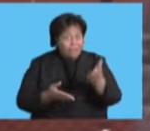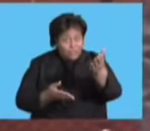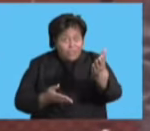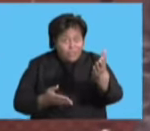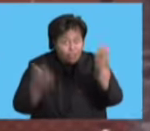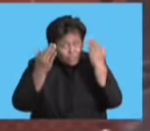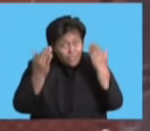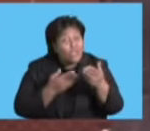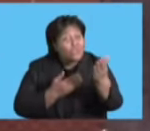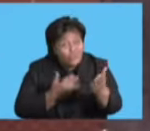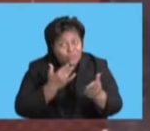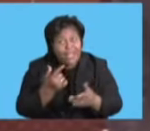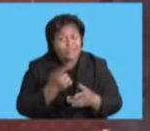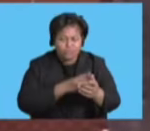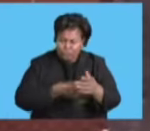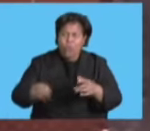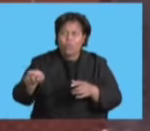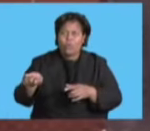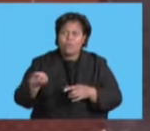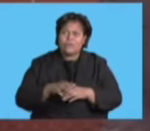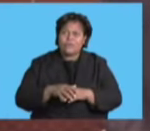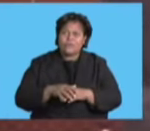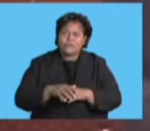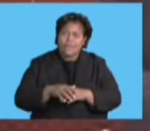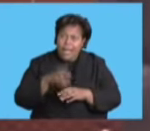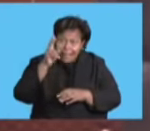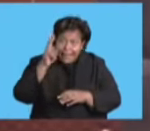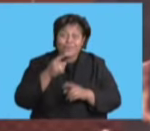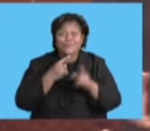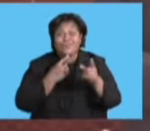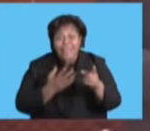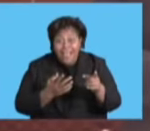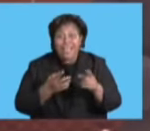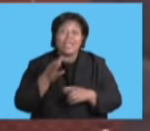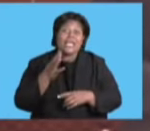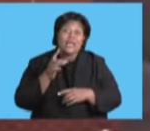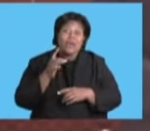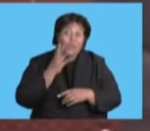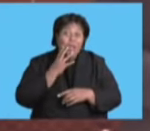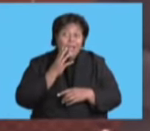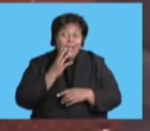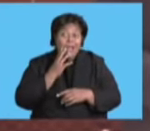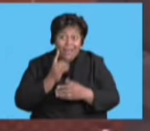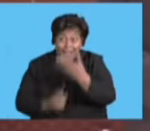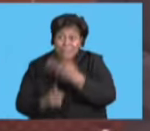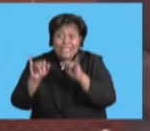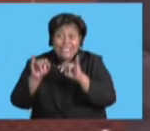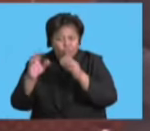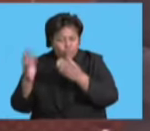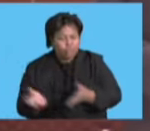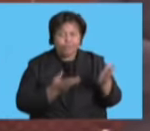public statements that came to the media through the Parliament Secretariat, then that since the matter is being referred or